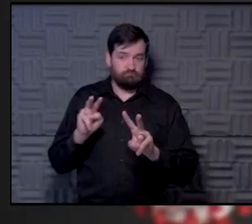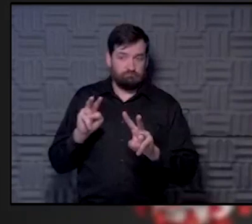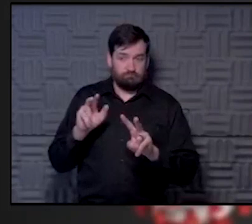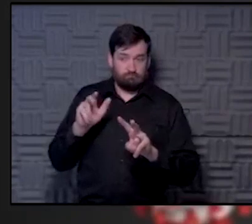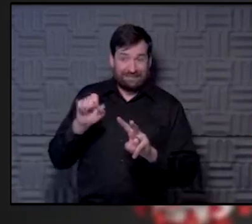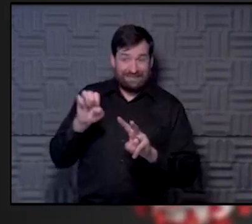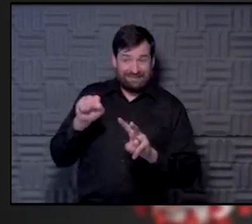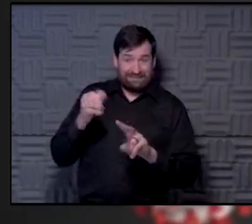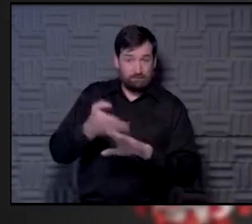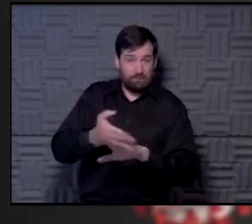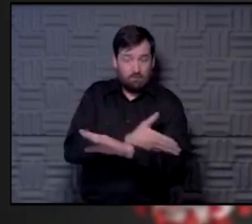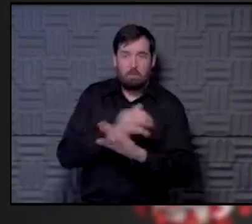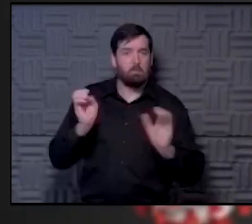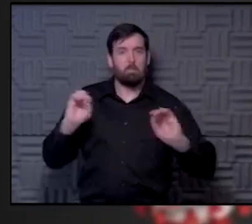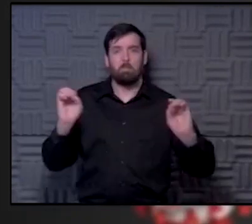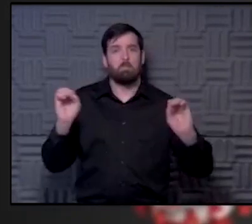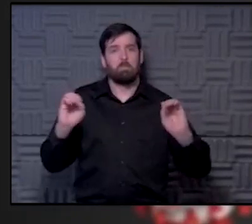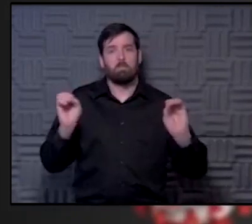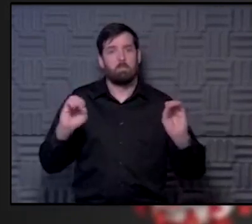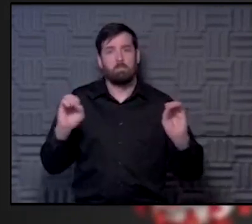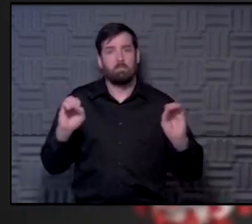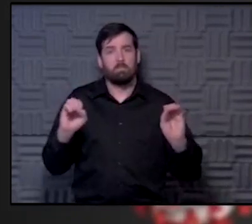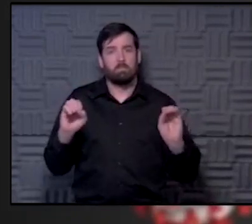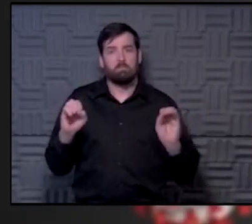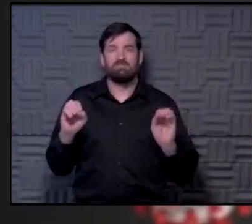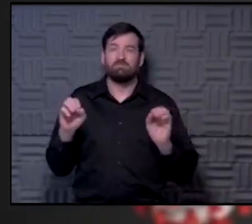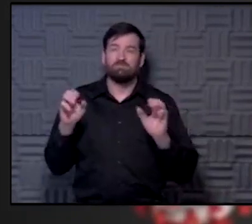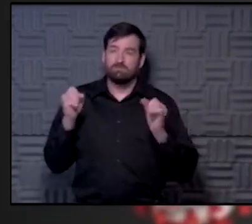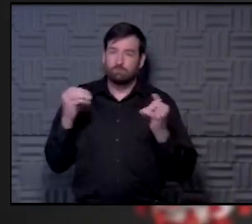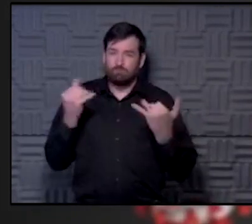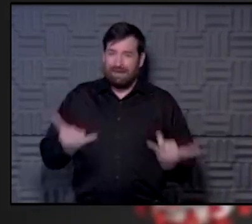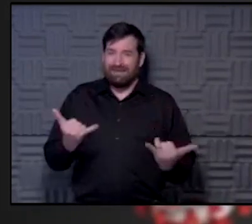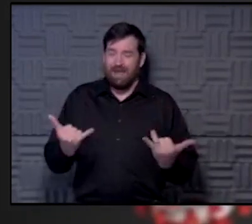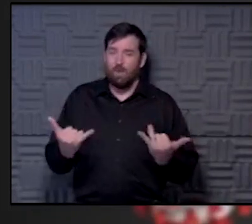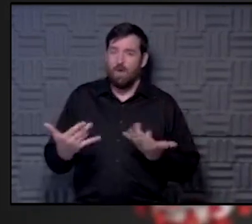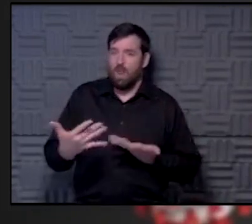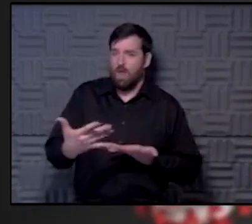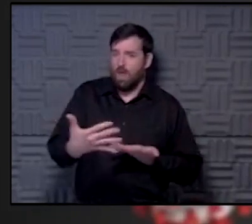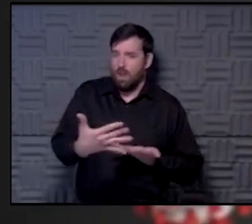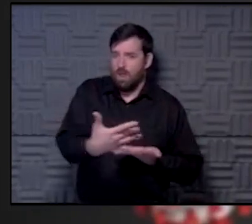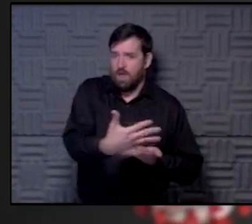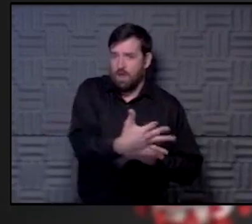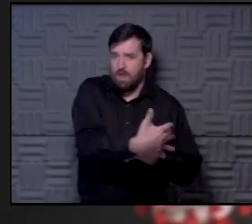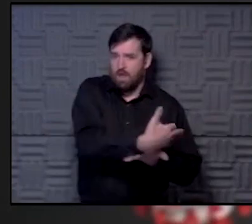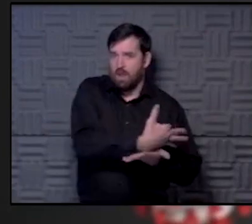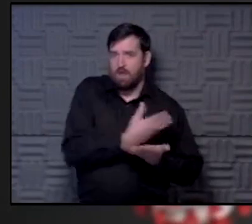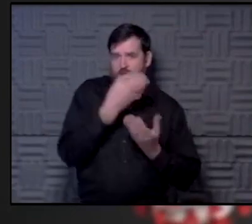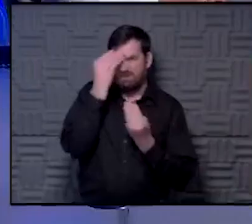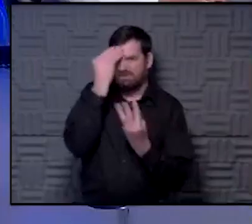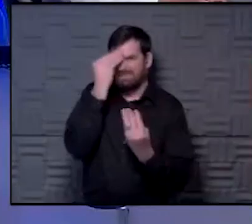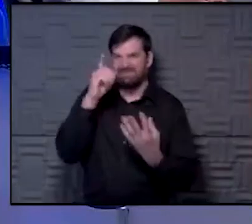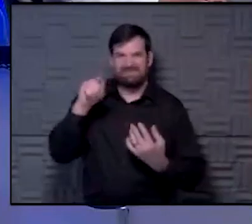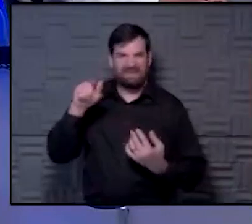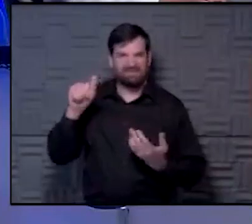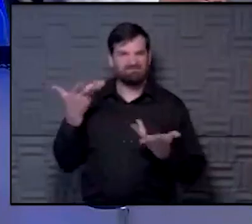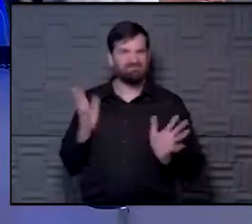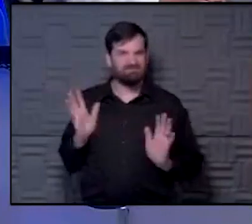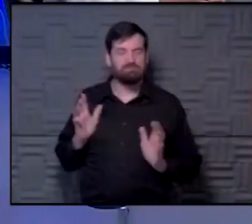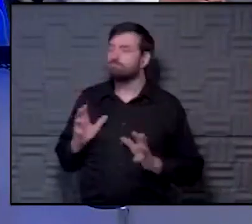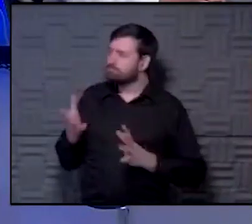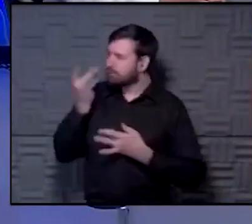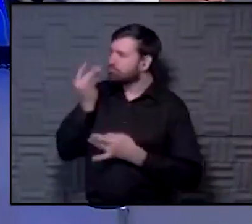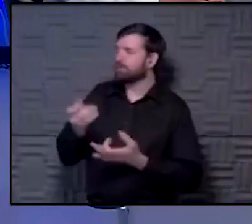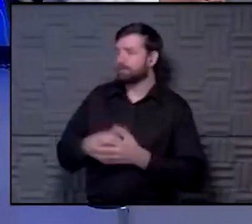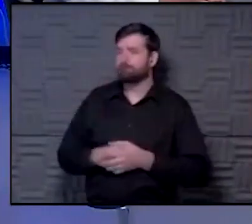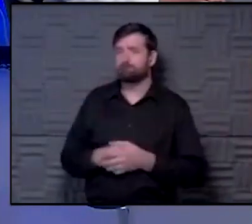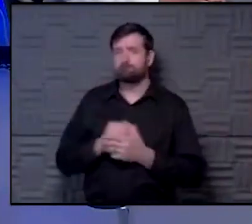cases in previous experience. So we're basically gathering data, I think, is the short answer to your question. So. And I think it's interesting. If we